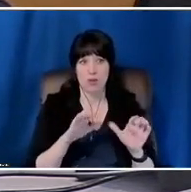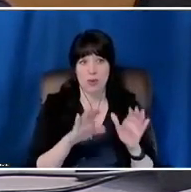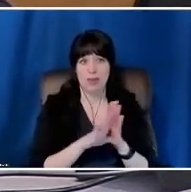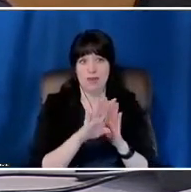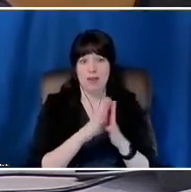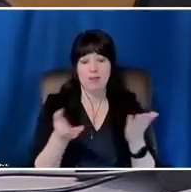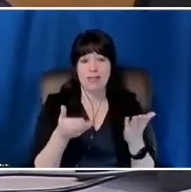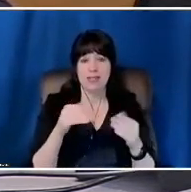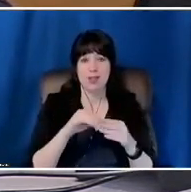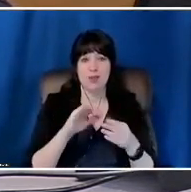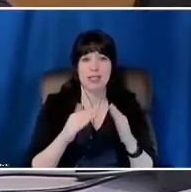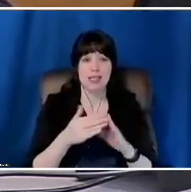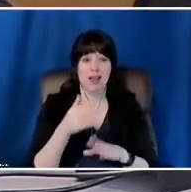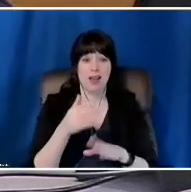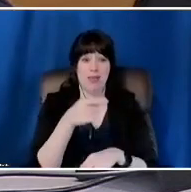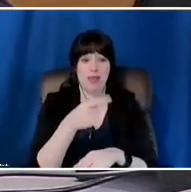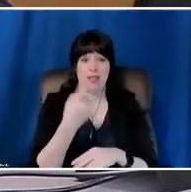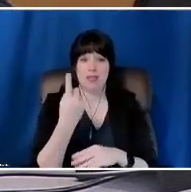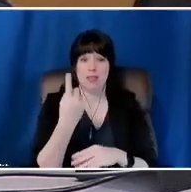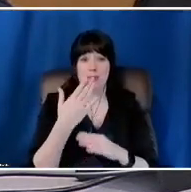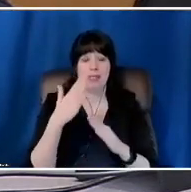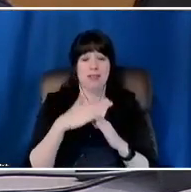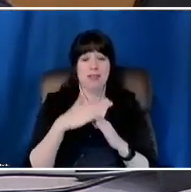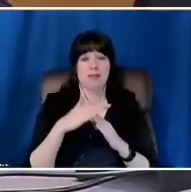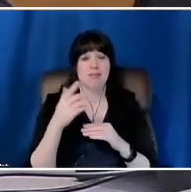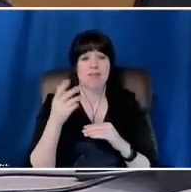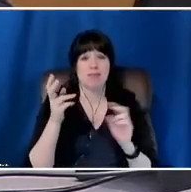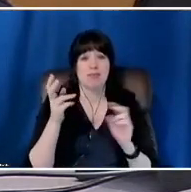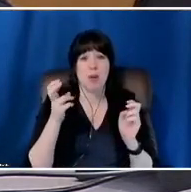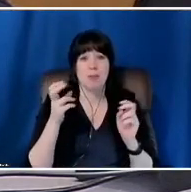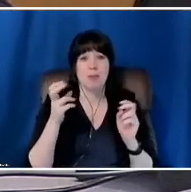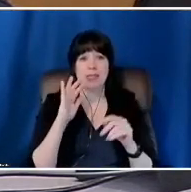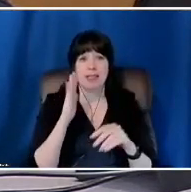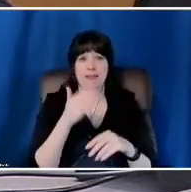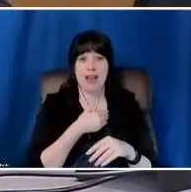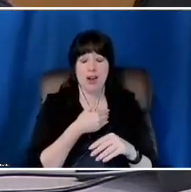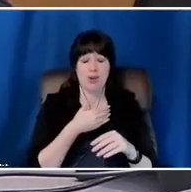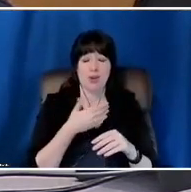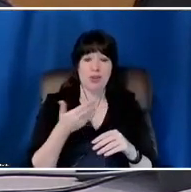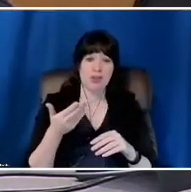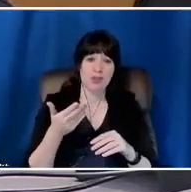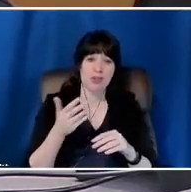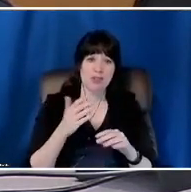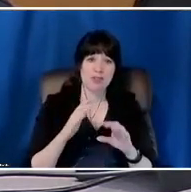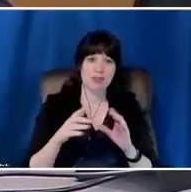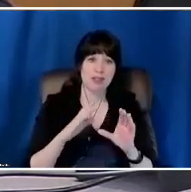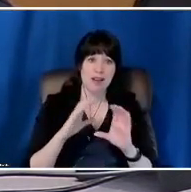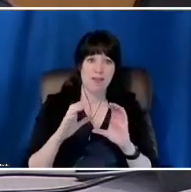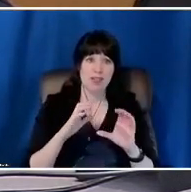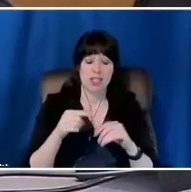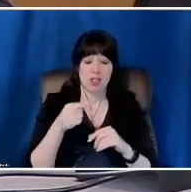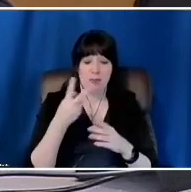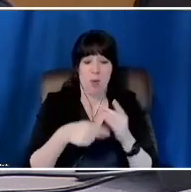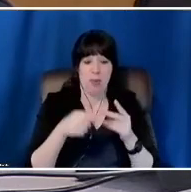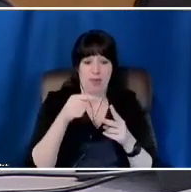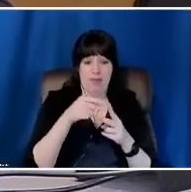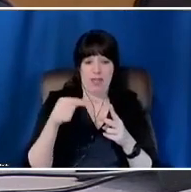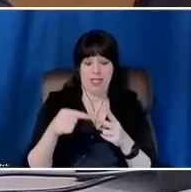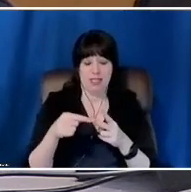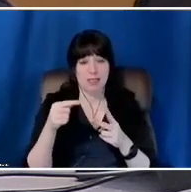town recently, that's been one of the topics of our conversation, both of these paths and both of these crossings and things that they've been interested